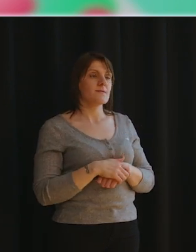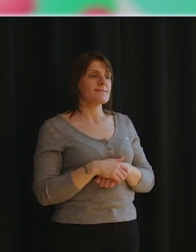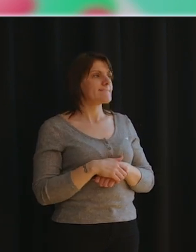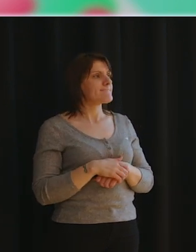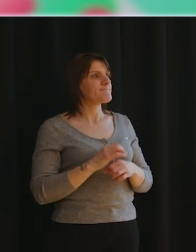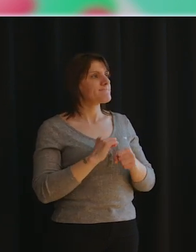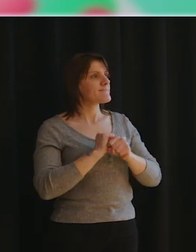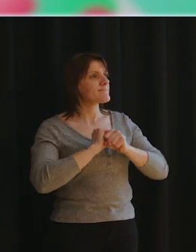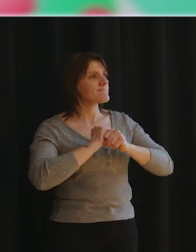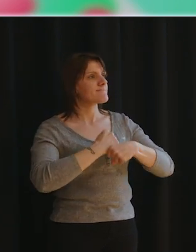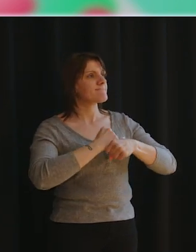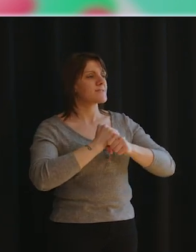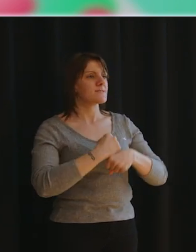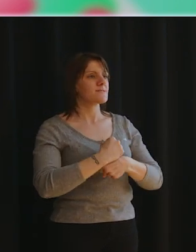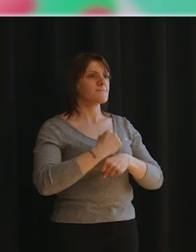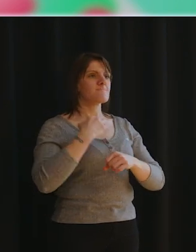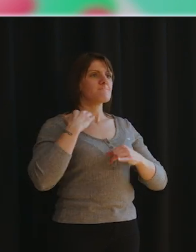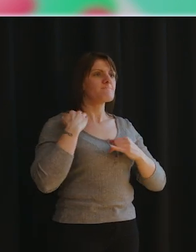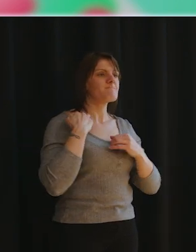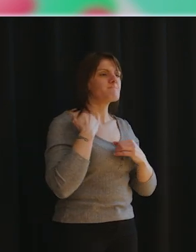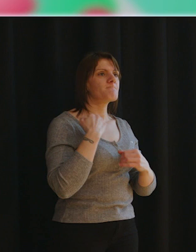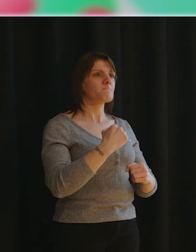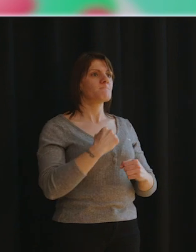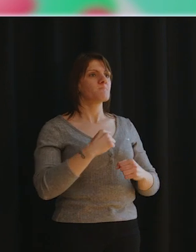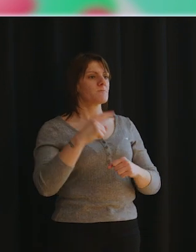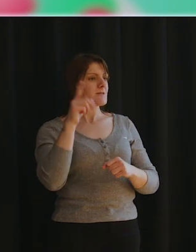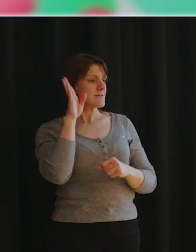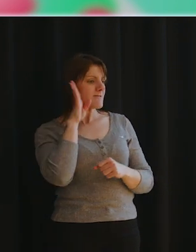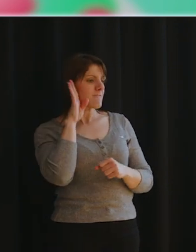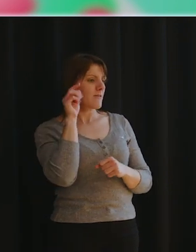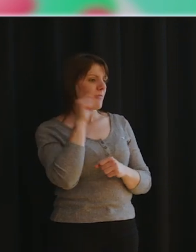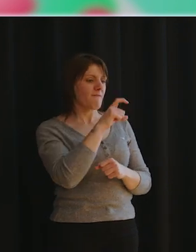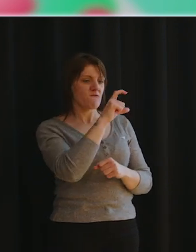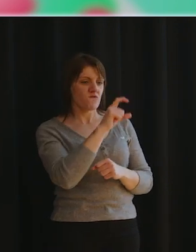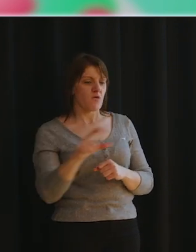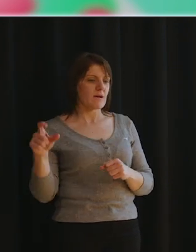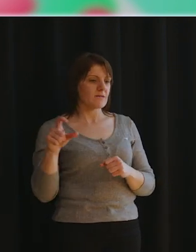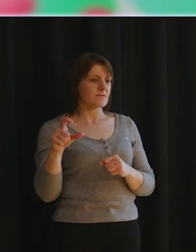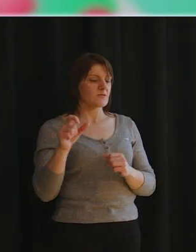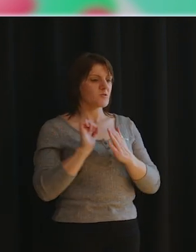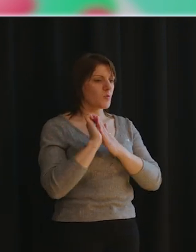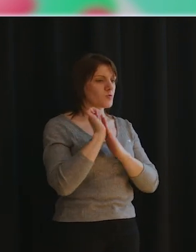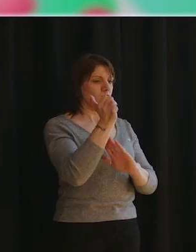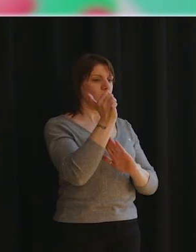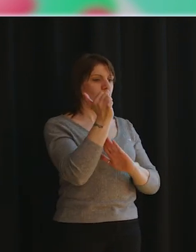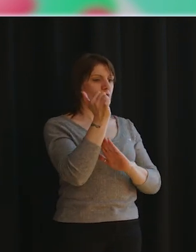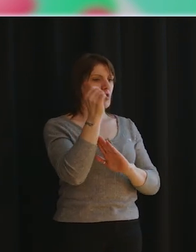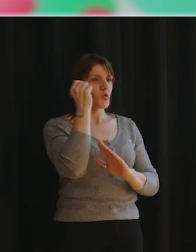I'm so sick of hearing that phrase. As a cultural concept, I find it